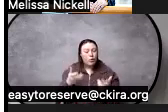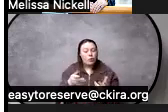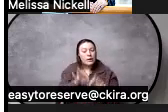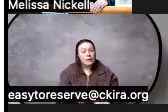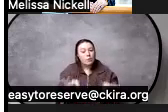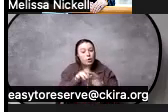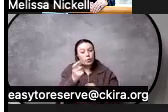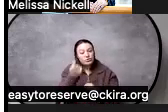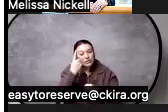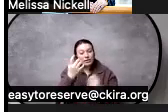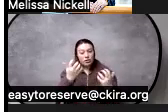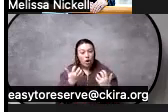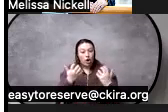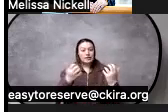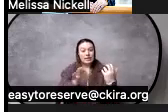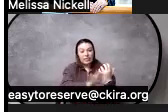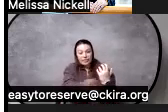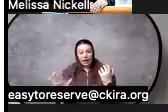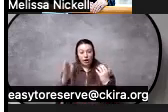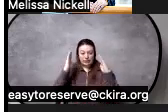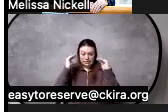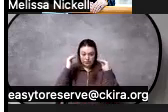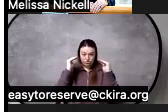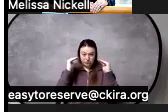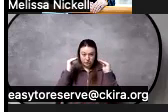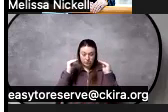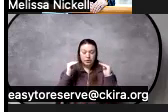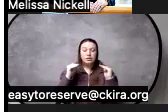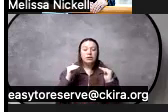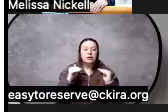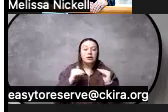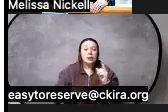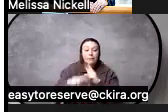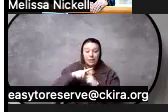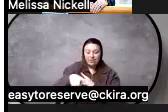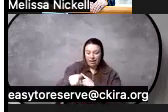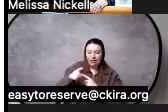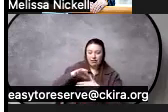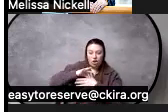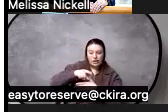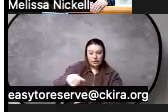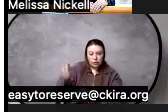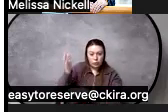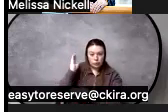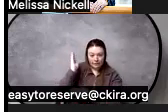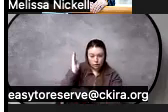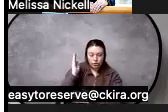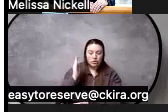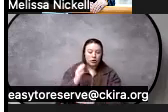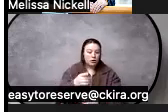your audience and adjust the content to be delivered accordingly. This is going to ensure maximum